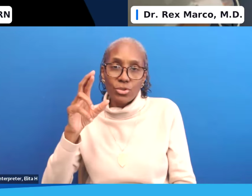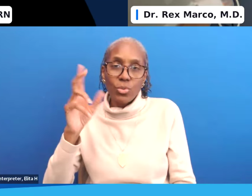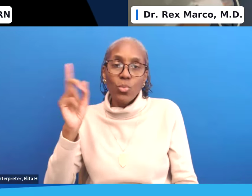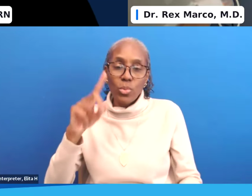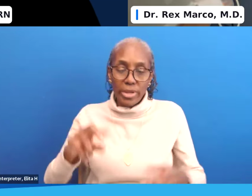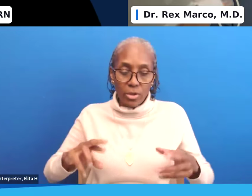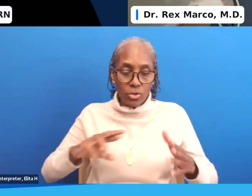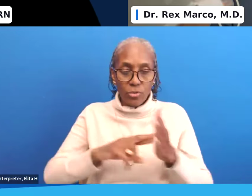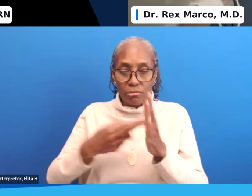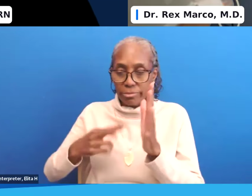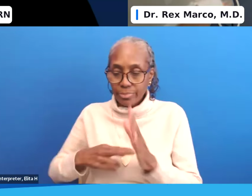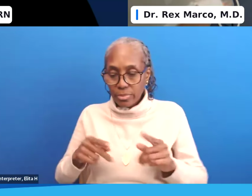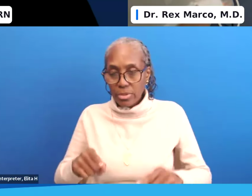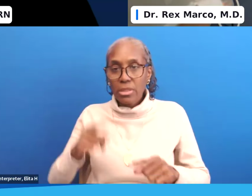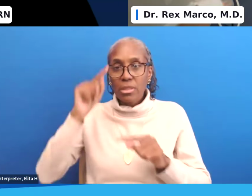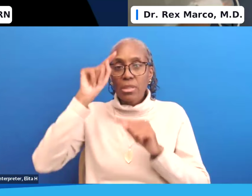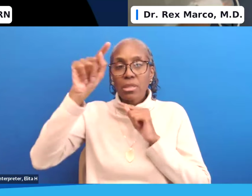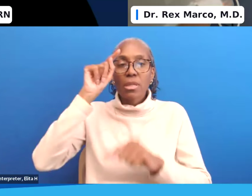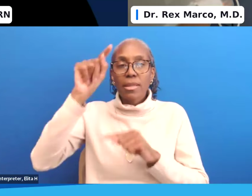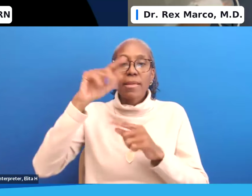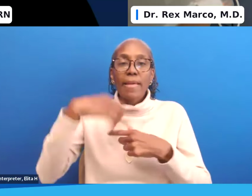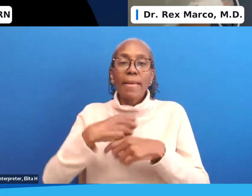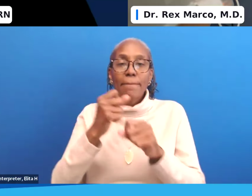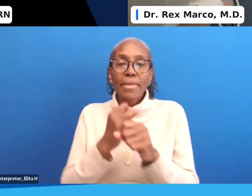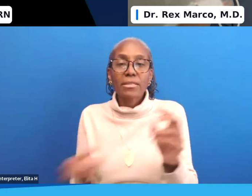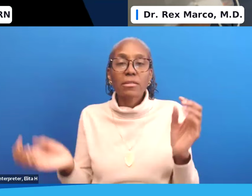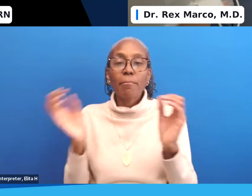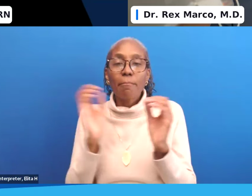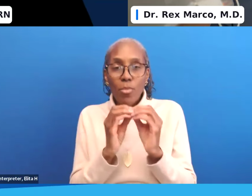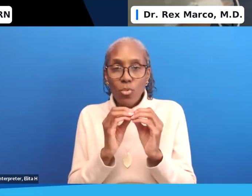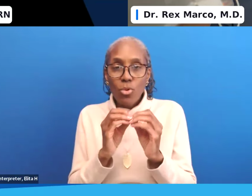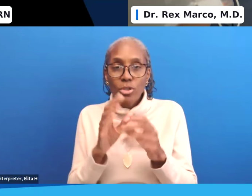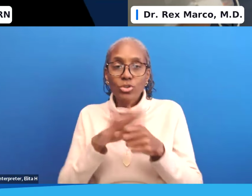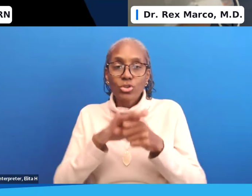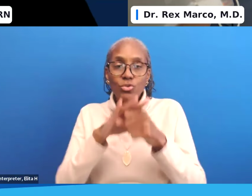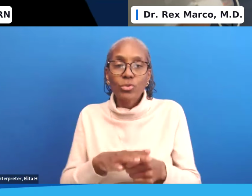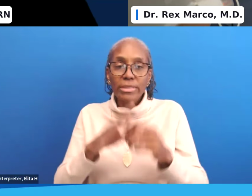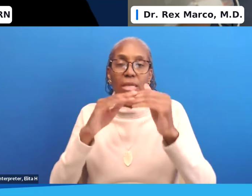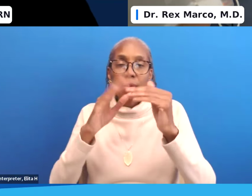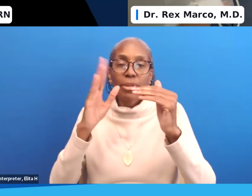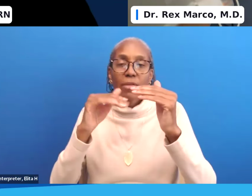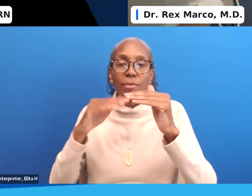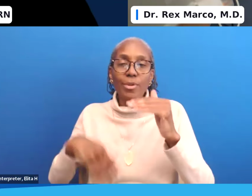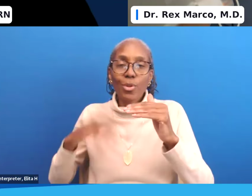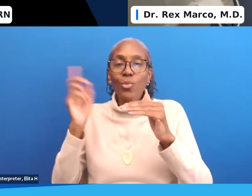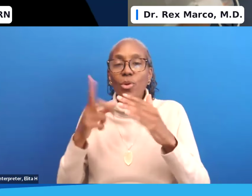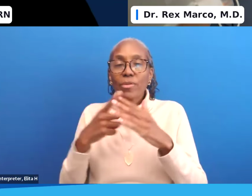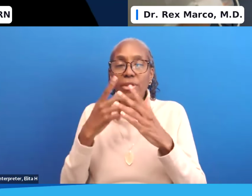area create more stress just above and just below where they start and